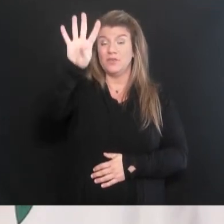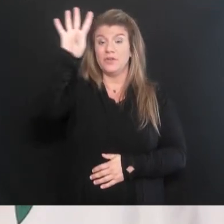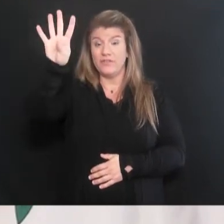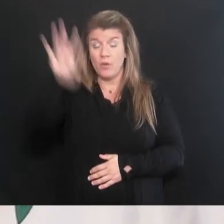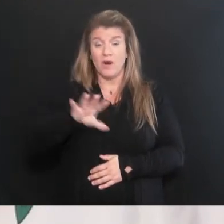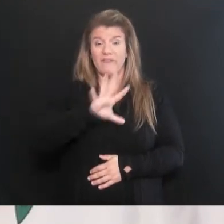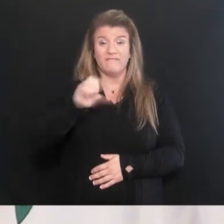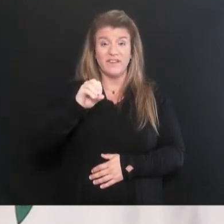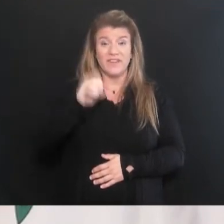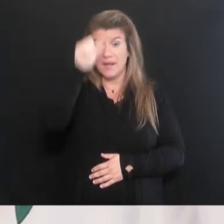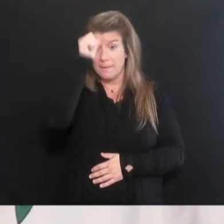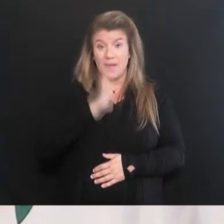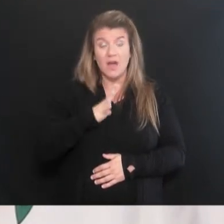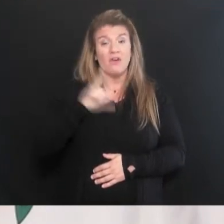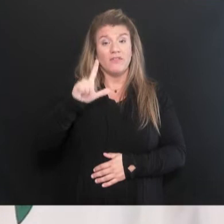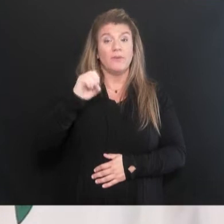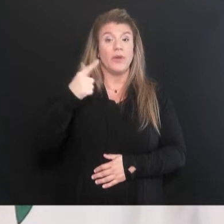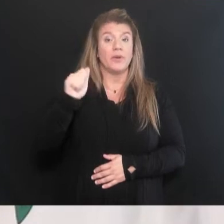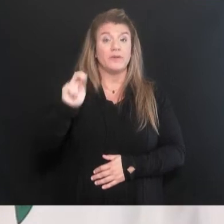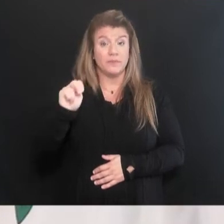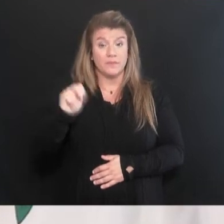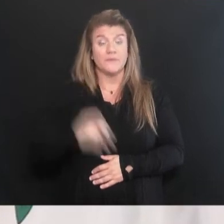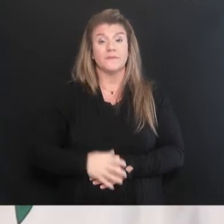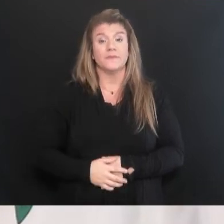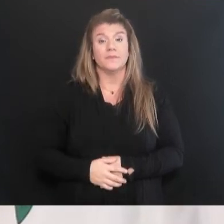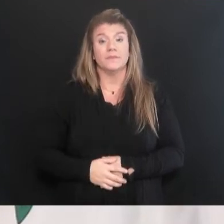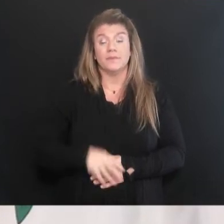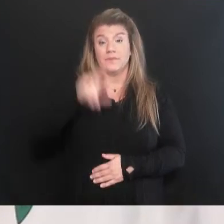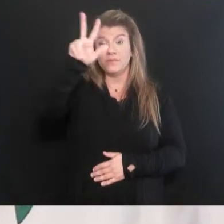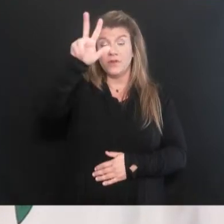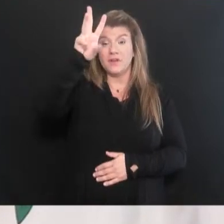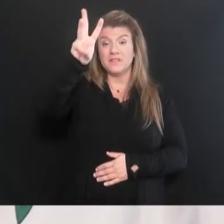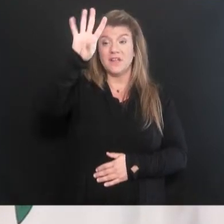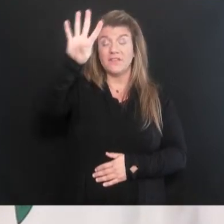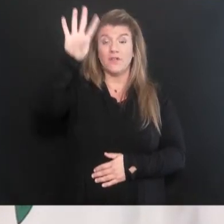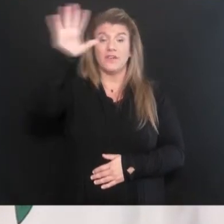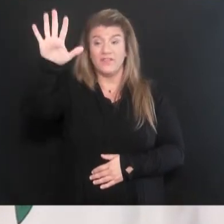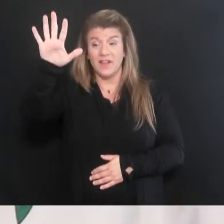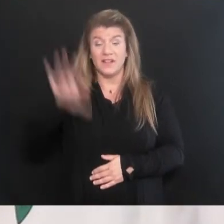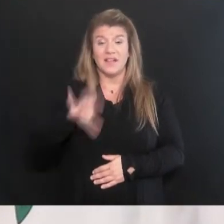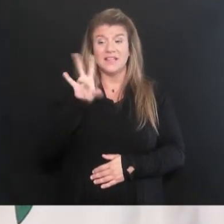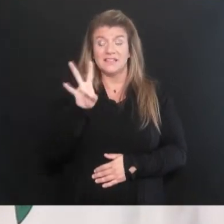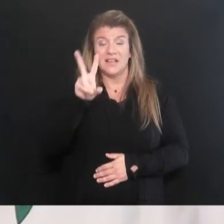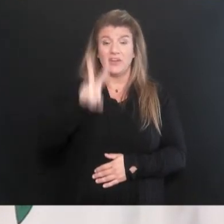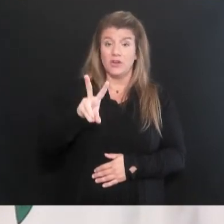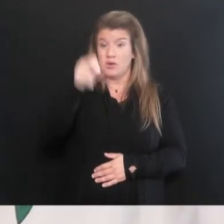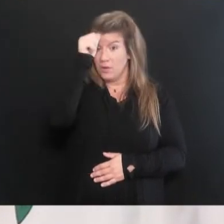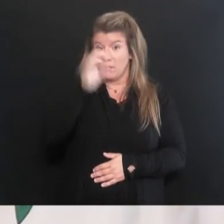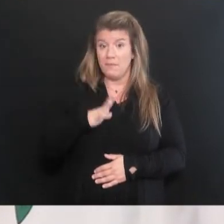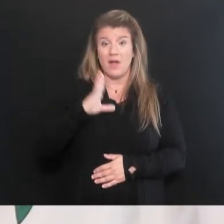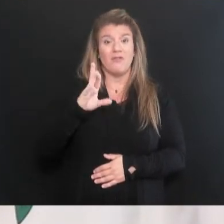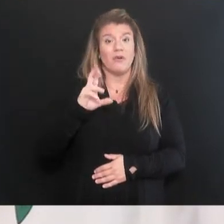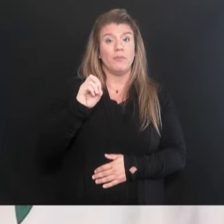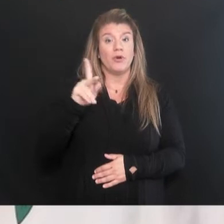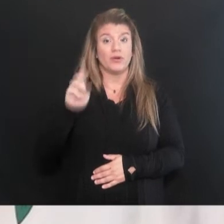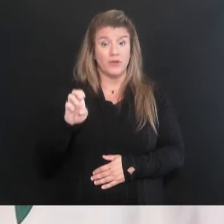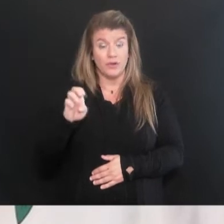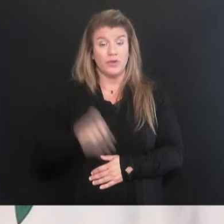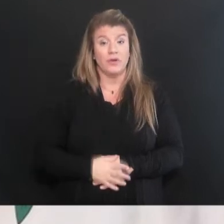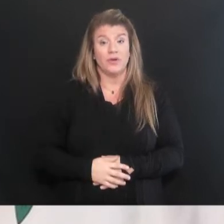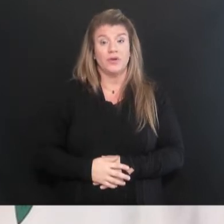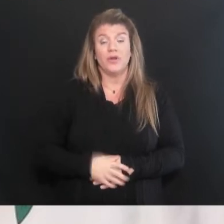a 50-year-old male from Logan County. The 3,645th death, a 72-year-old male from Brooke County.